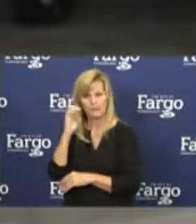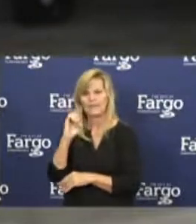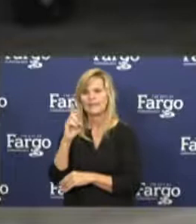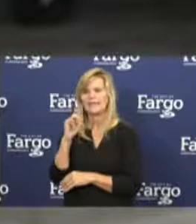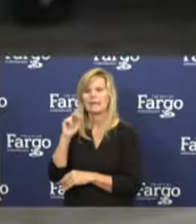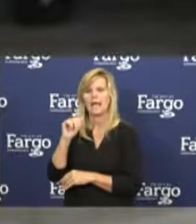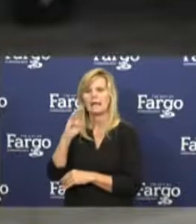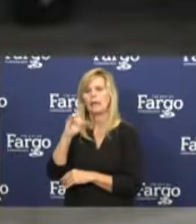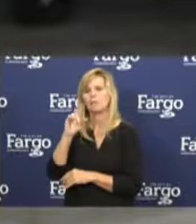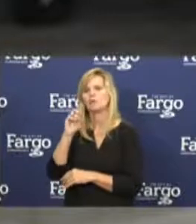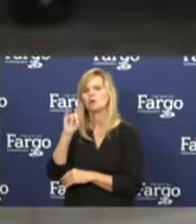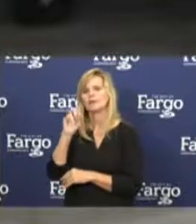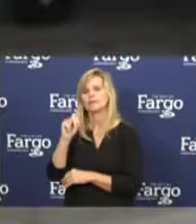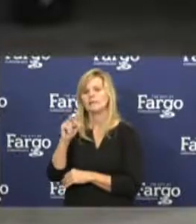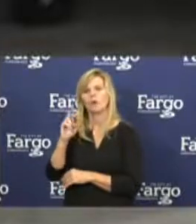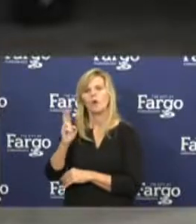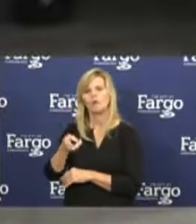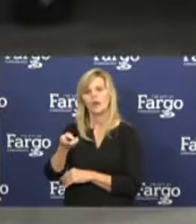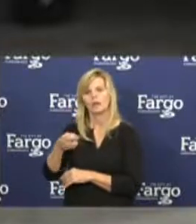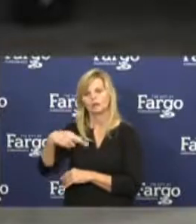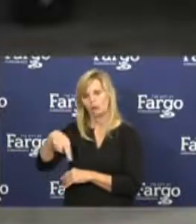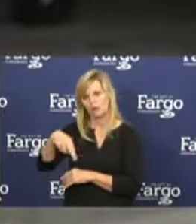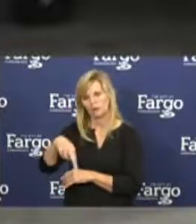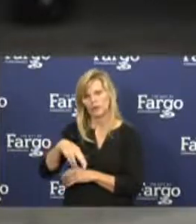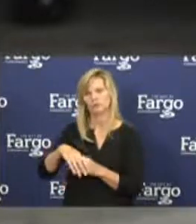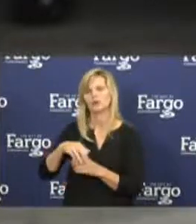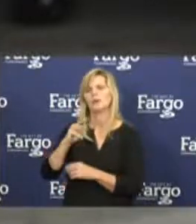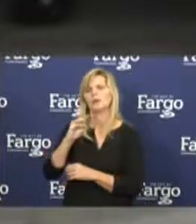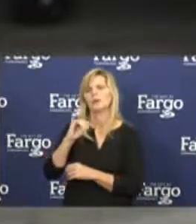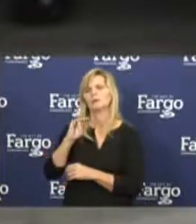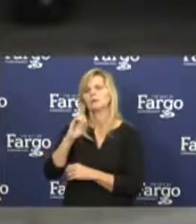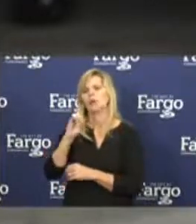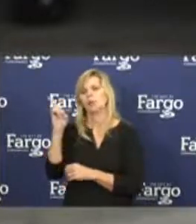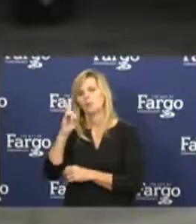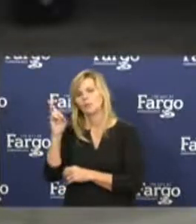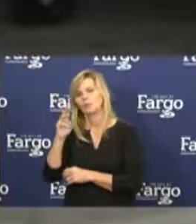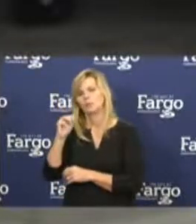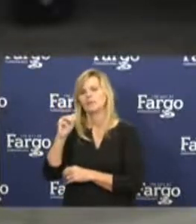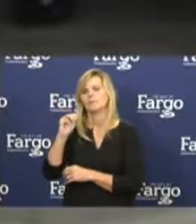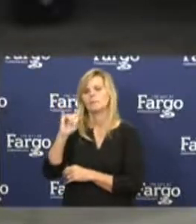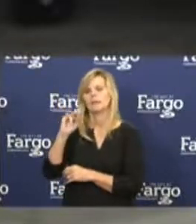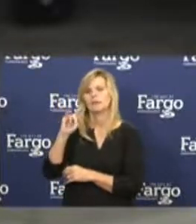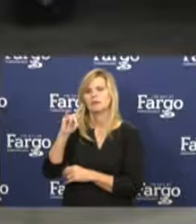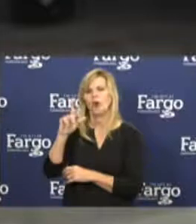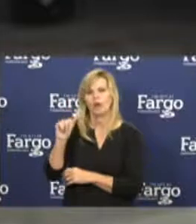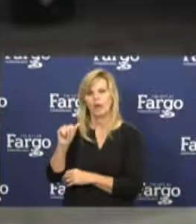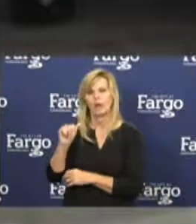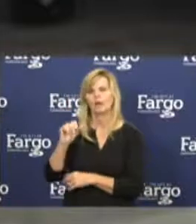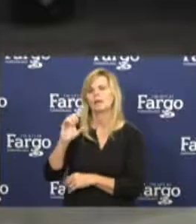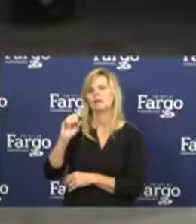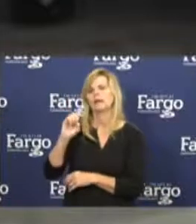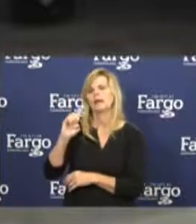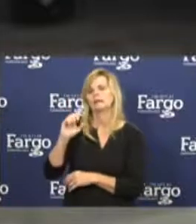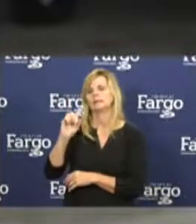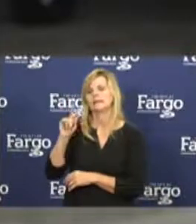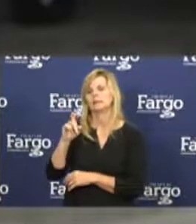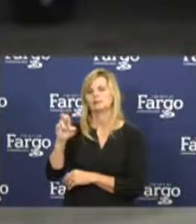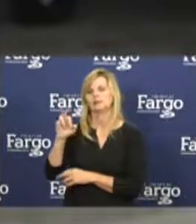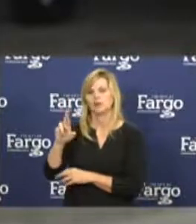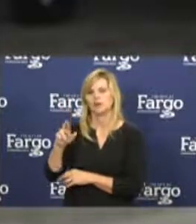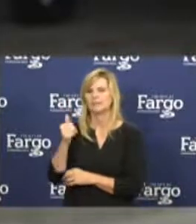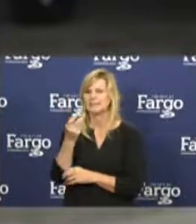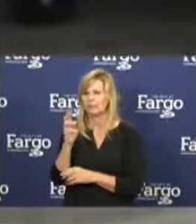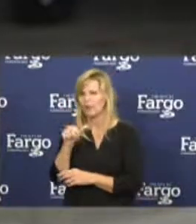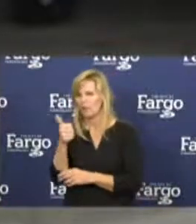Bloomington, Rochester, Mankato, Duluth, Minnetonka, Winona, Blaine, and Excelsior. Those cities have already